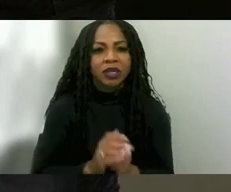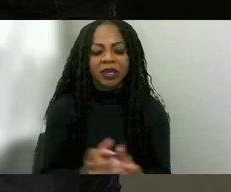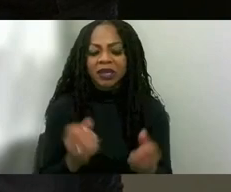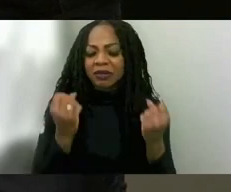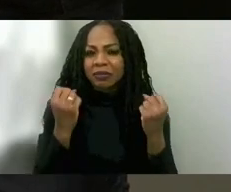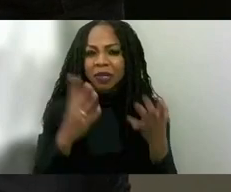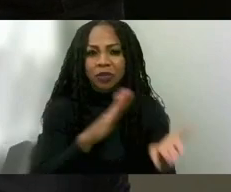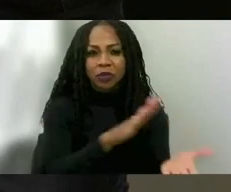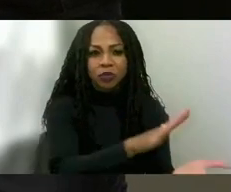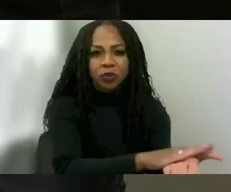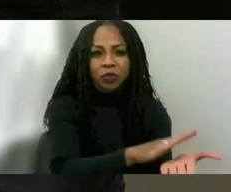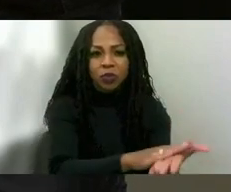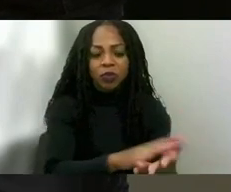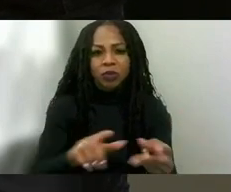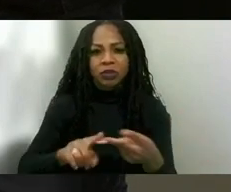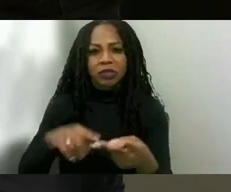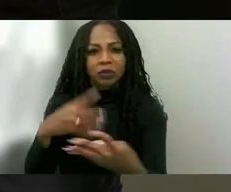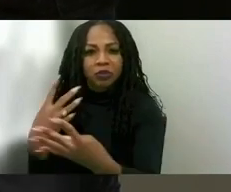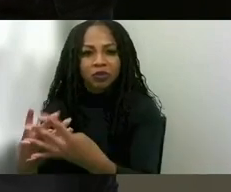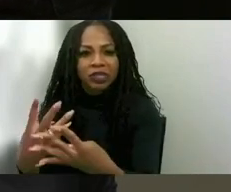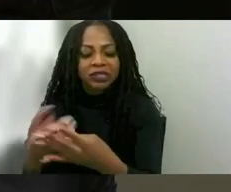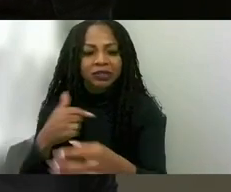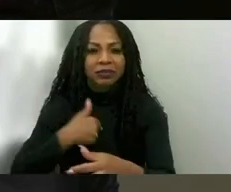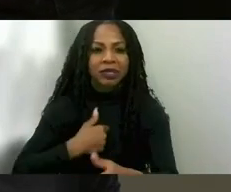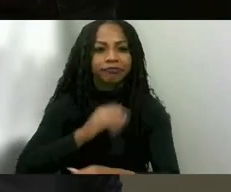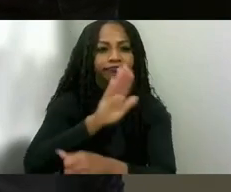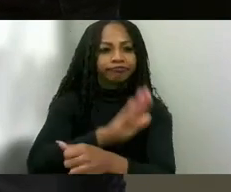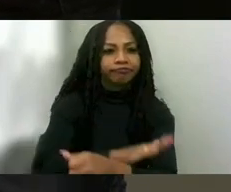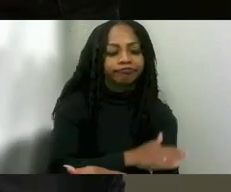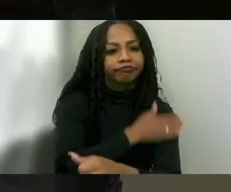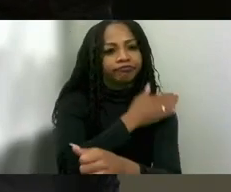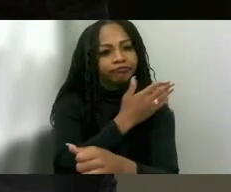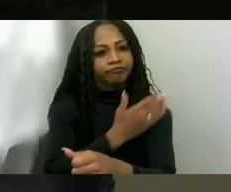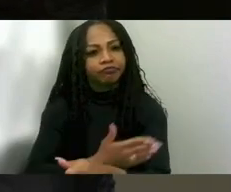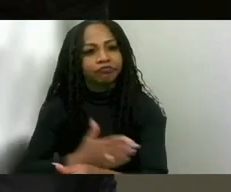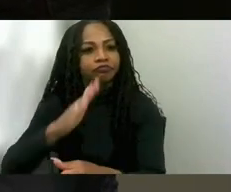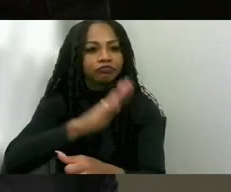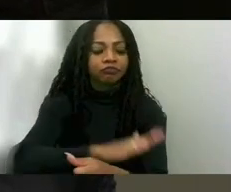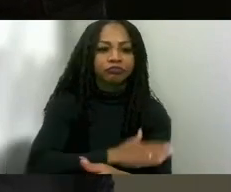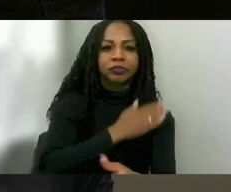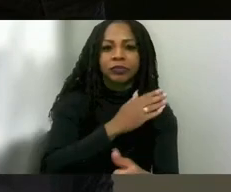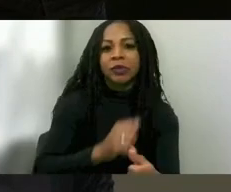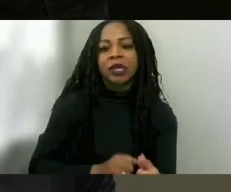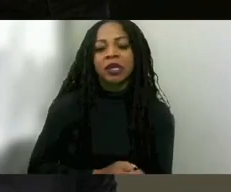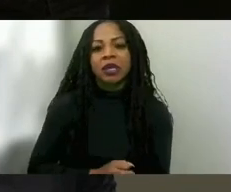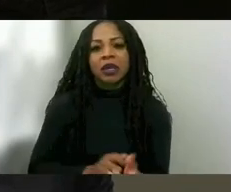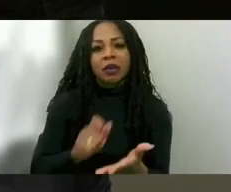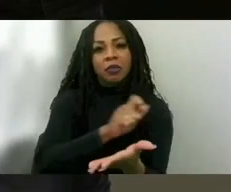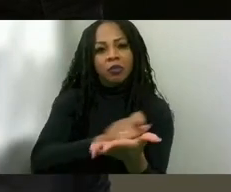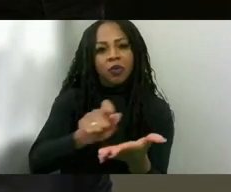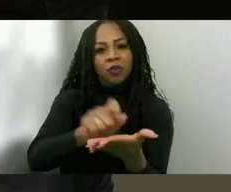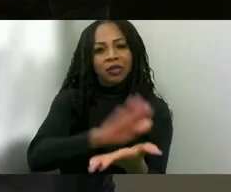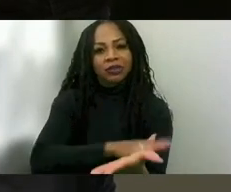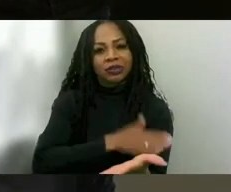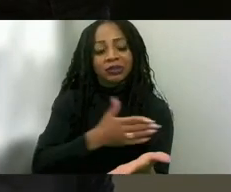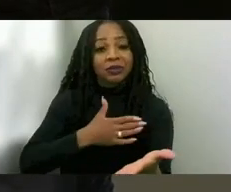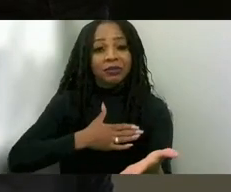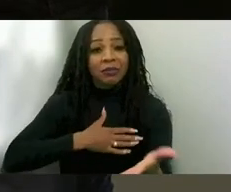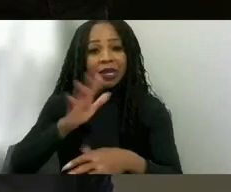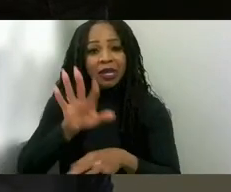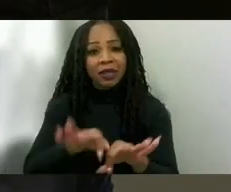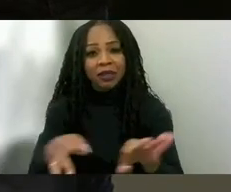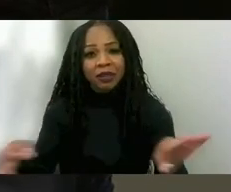prisons. I sang in concert hall. I wrote songs in my language, in French and